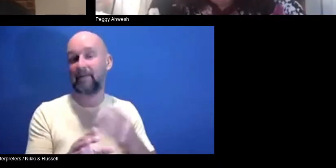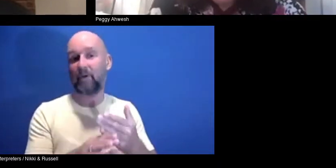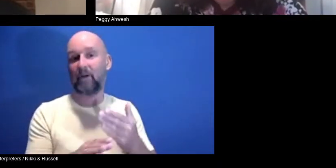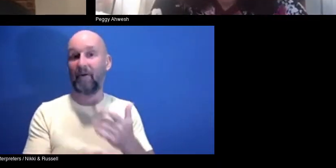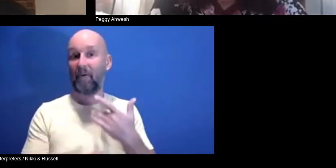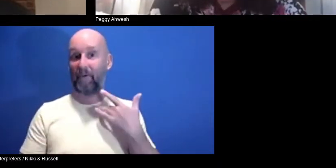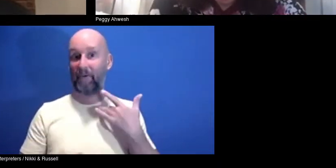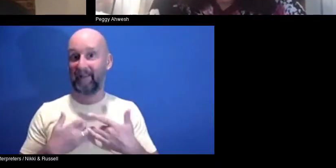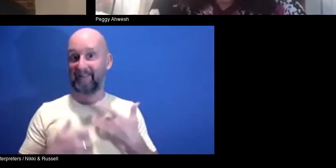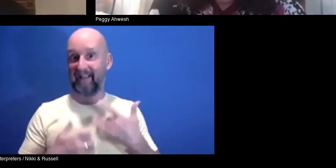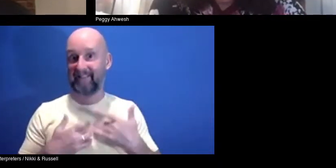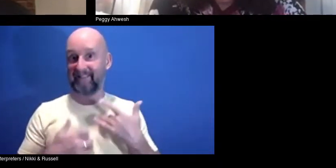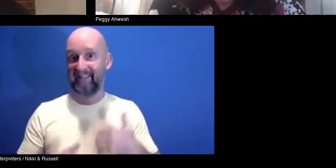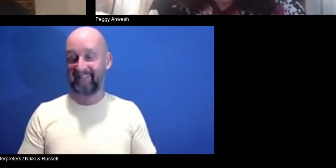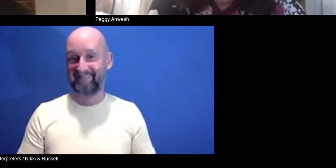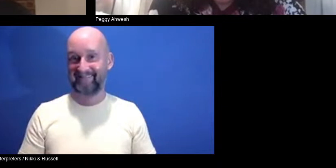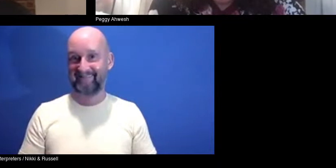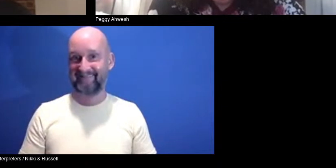exciting.